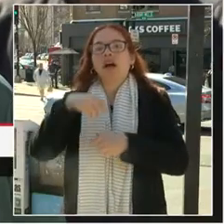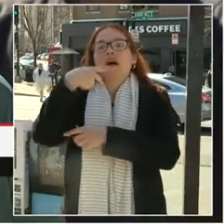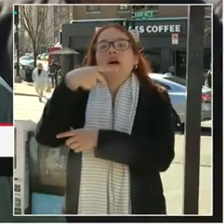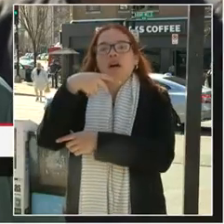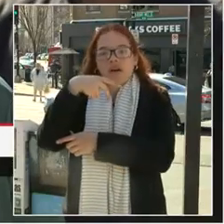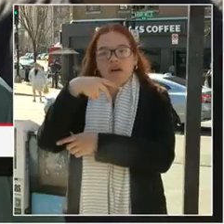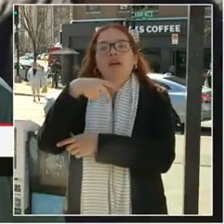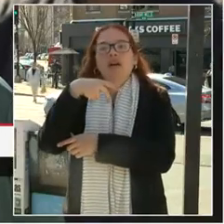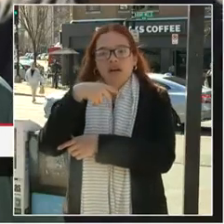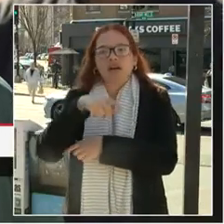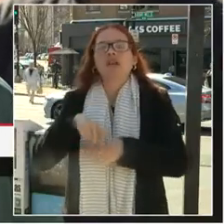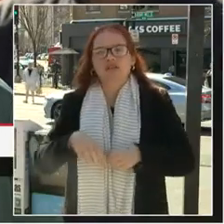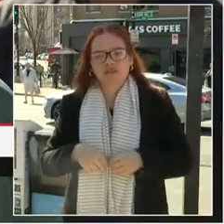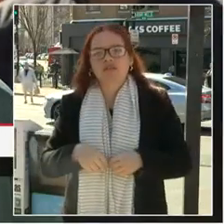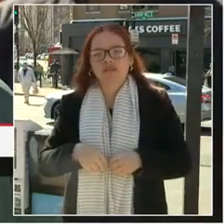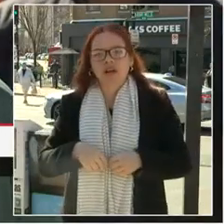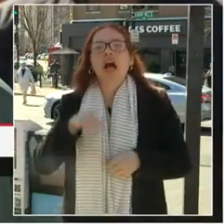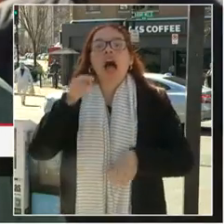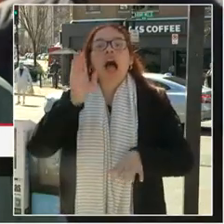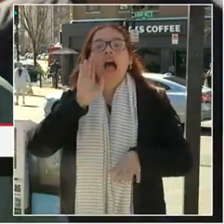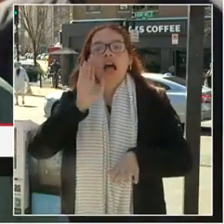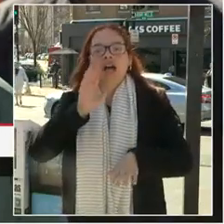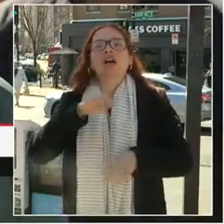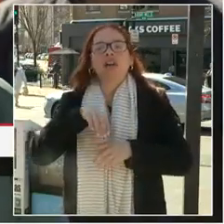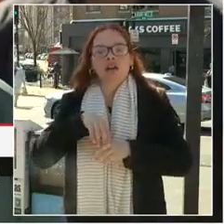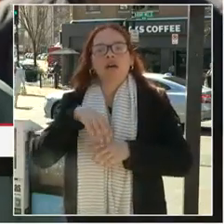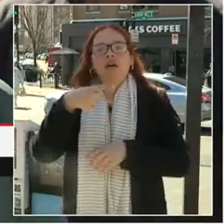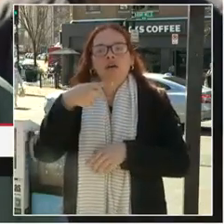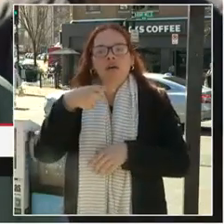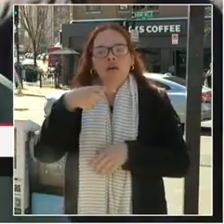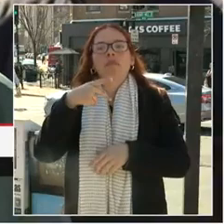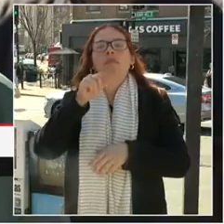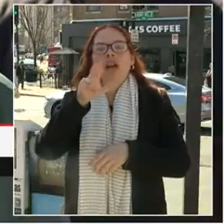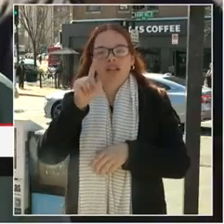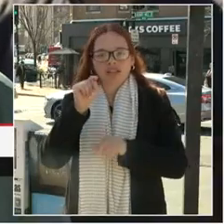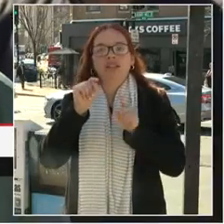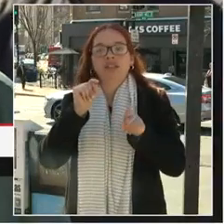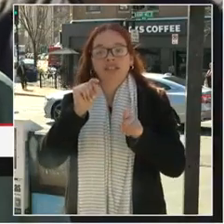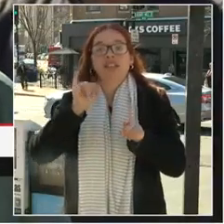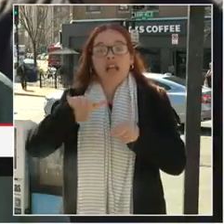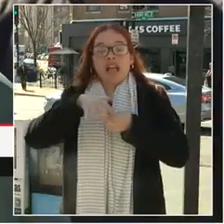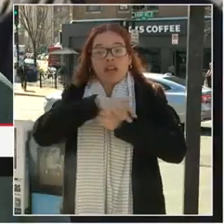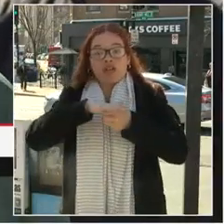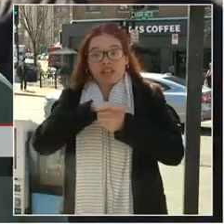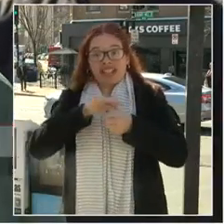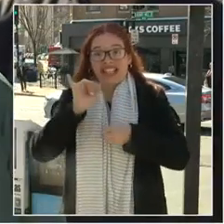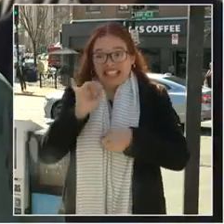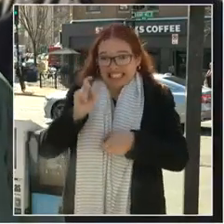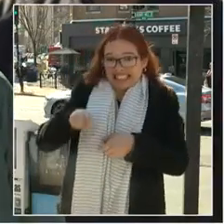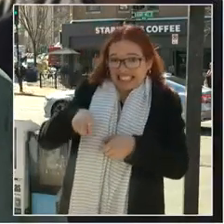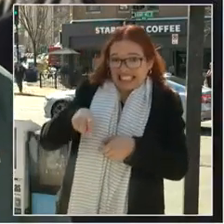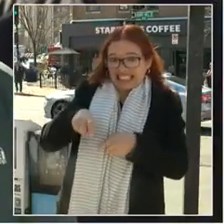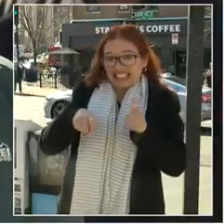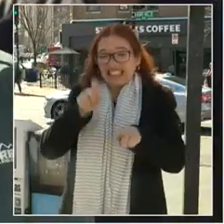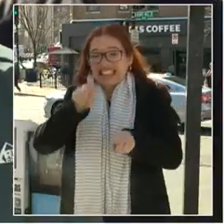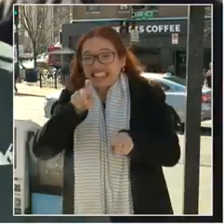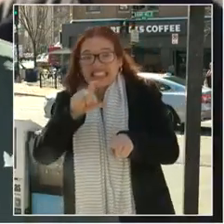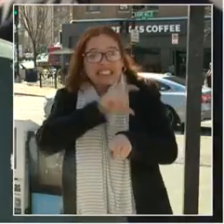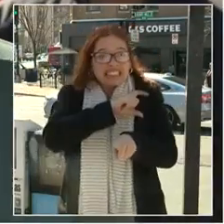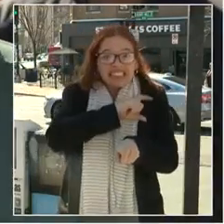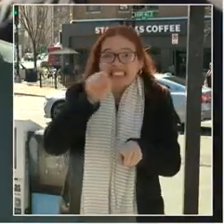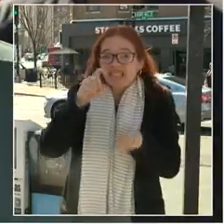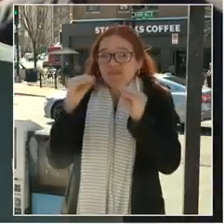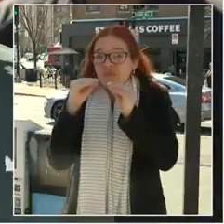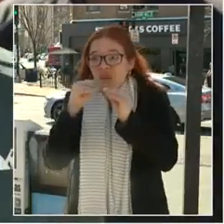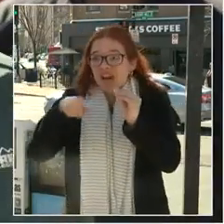been advocating to me directly about the need for officers to be on foot, not only in Mount Pleasant